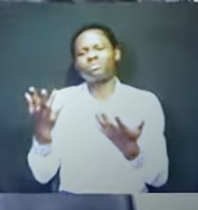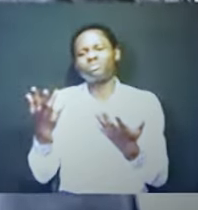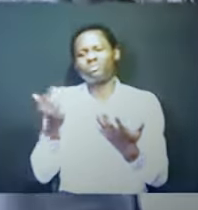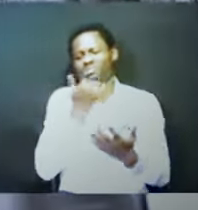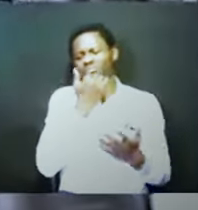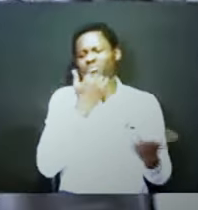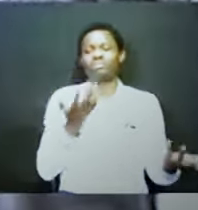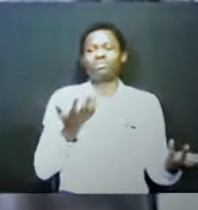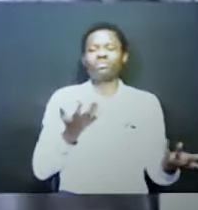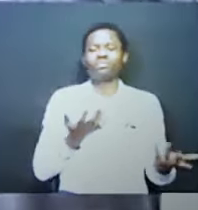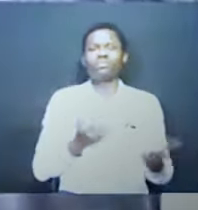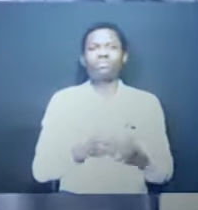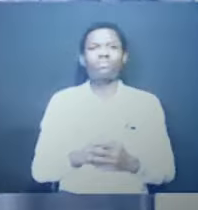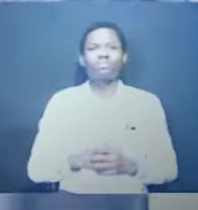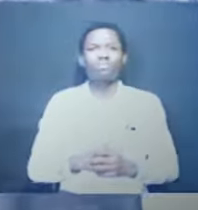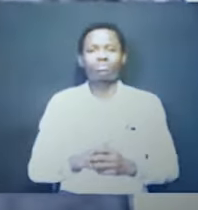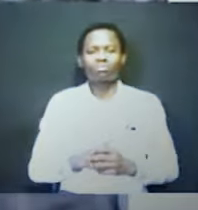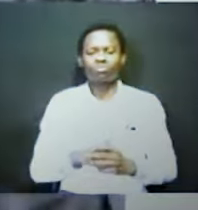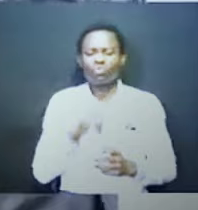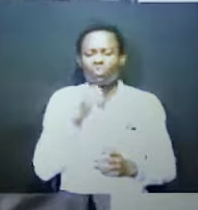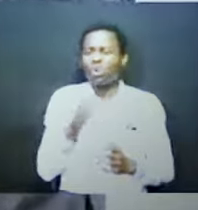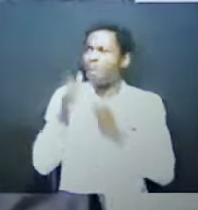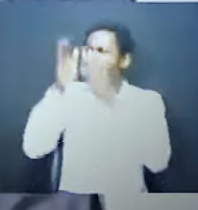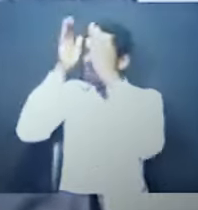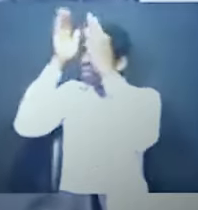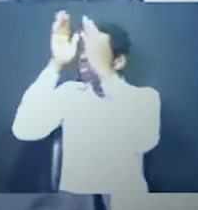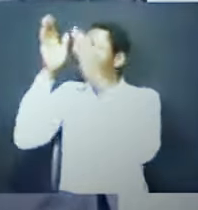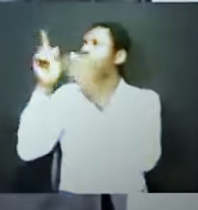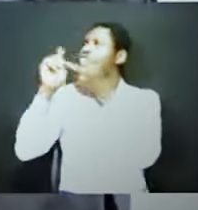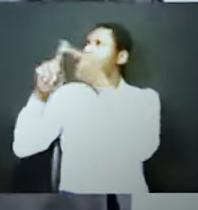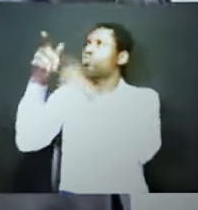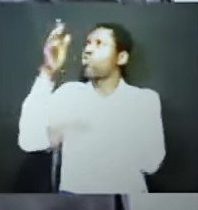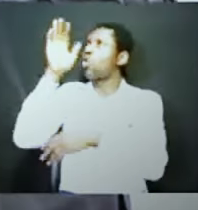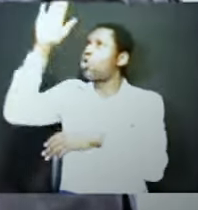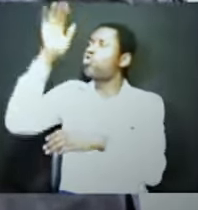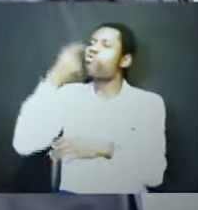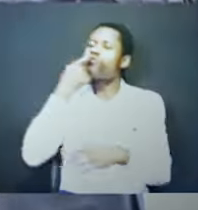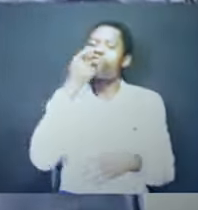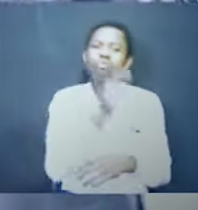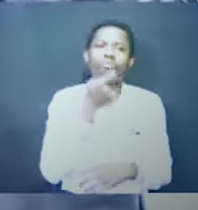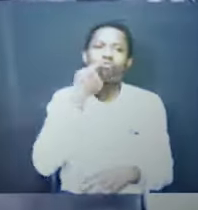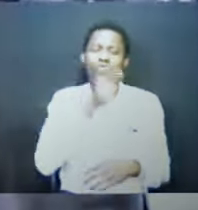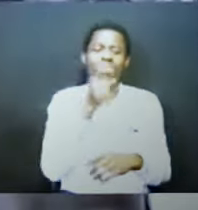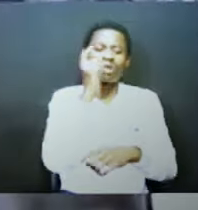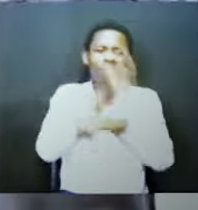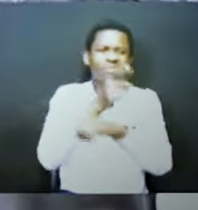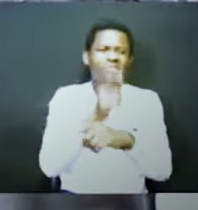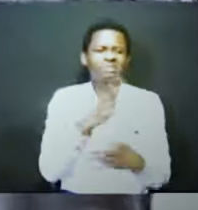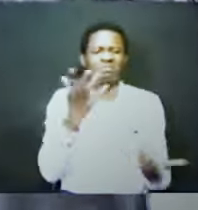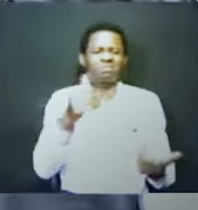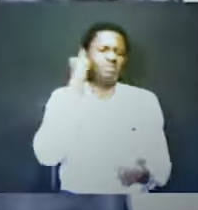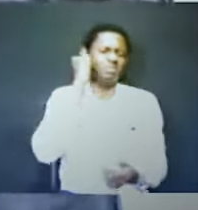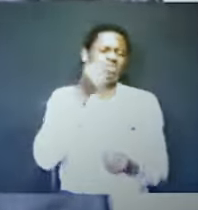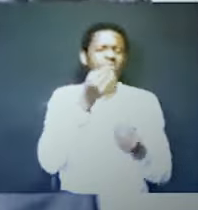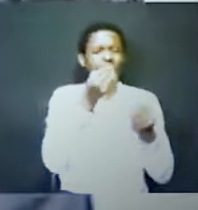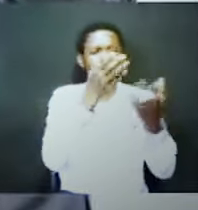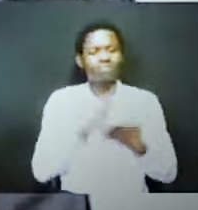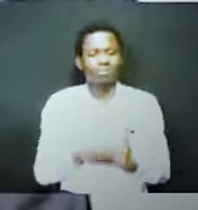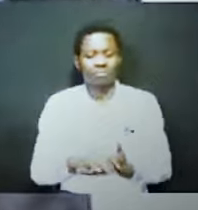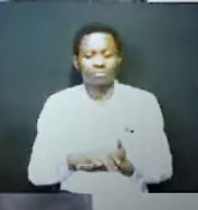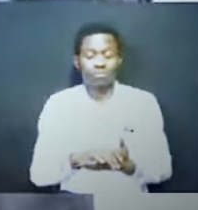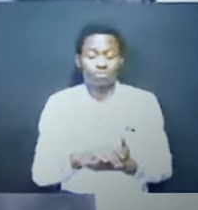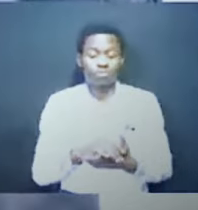We don't pay attention to his instructions. We spite